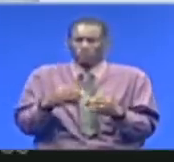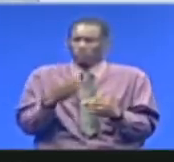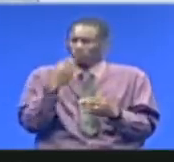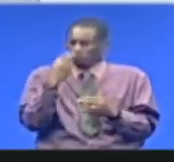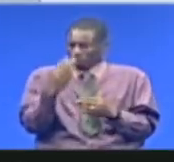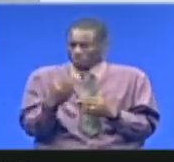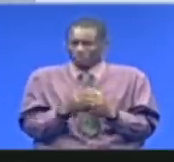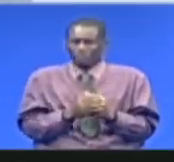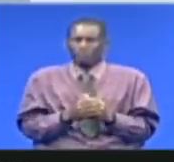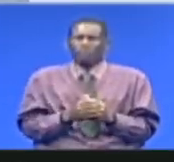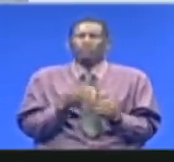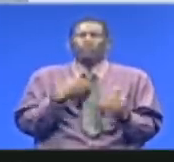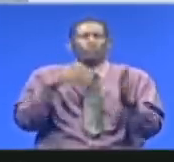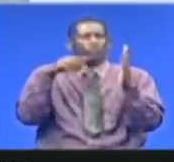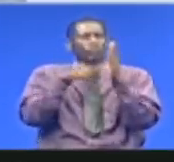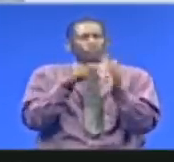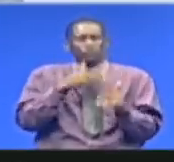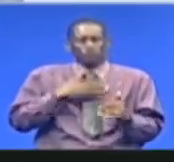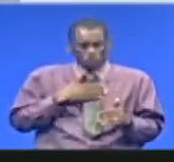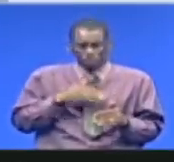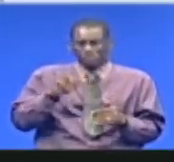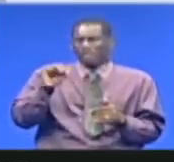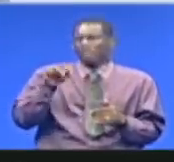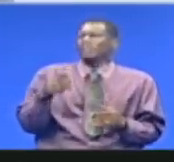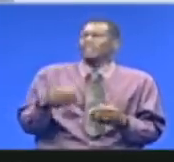there is a point that Mheshimiwa is making here. Yes.